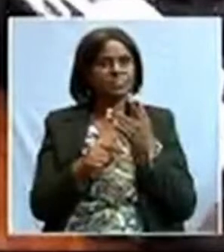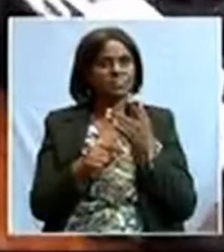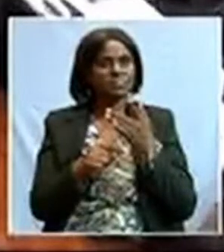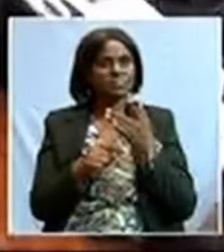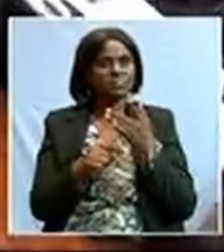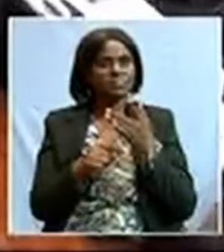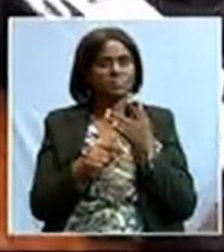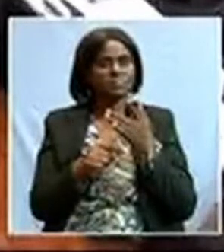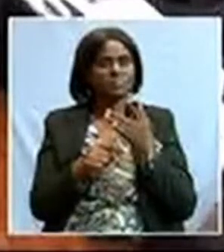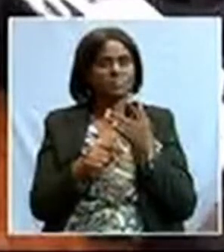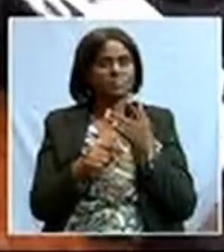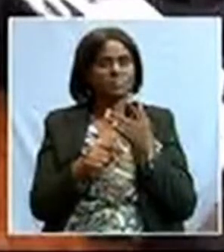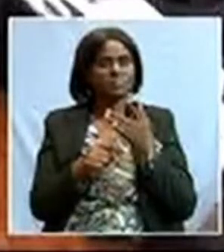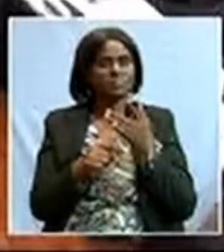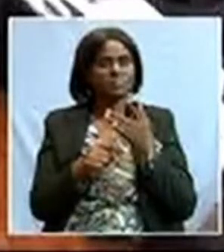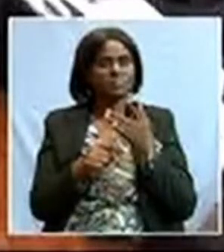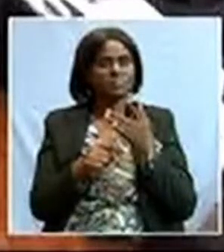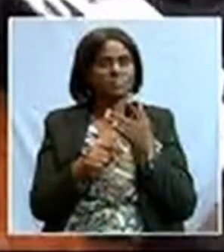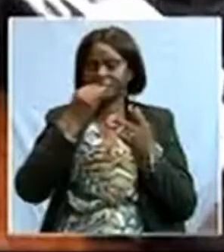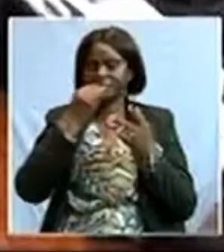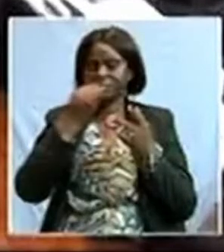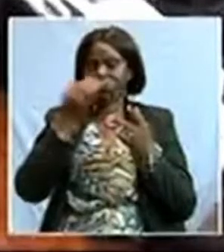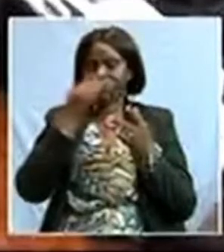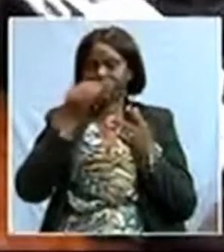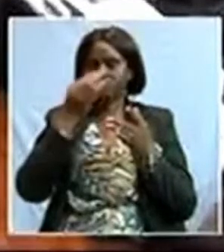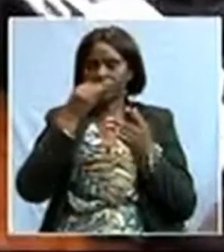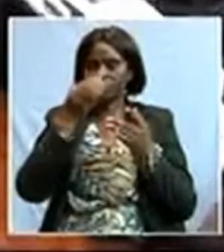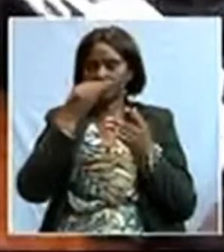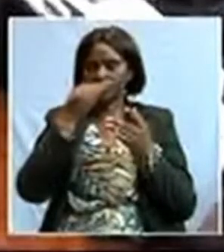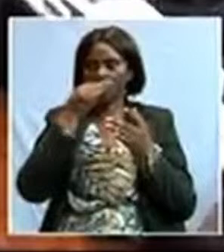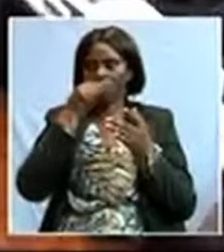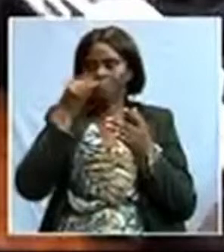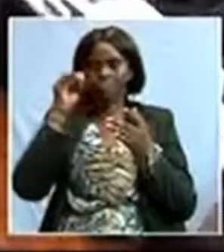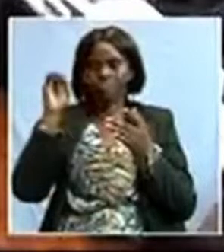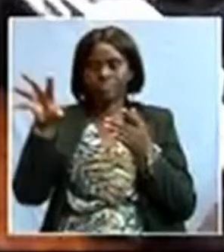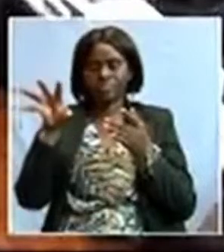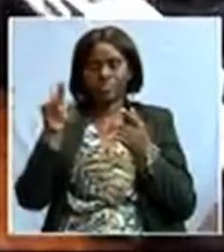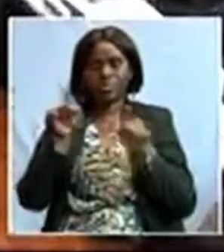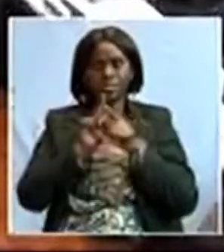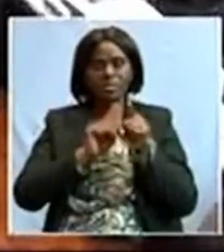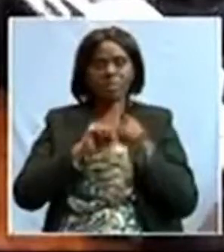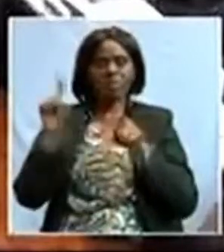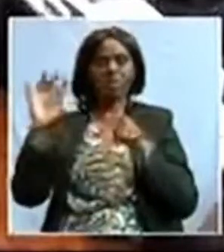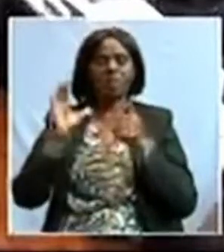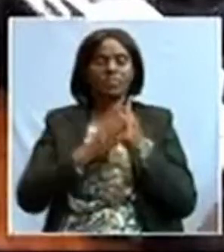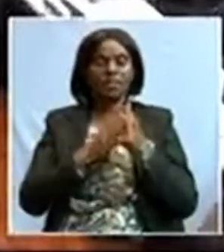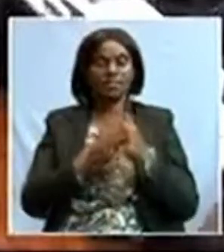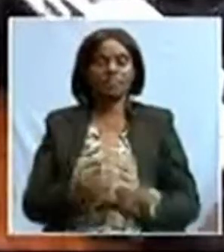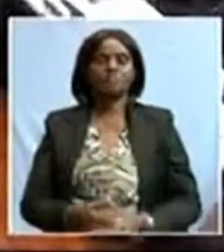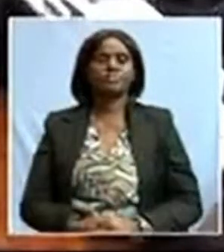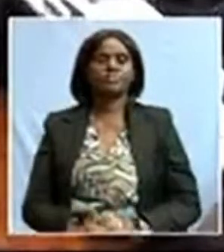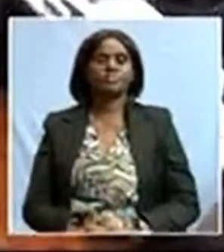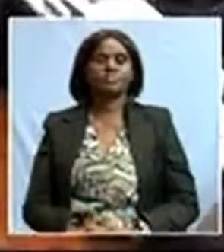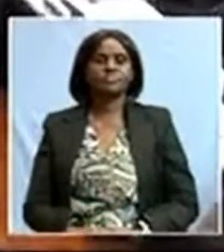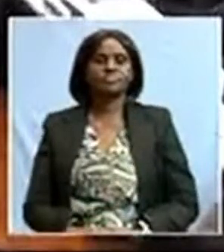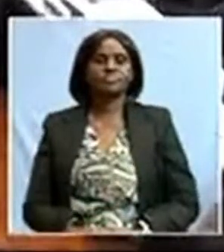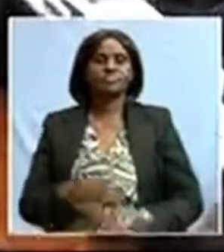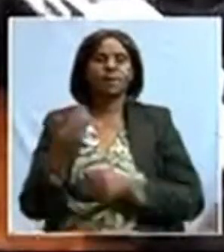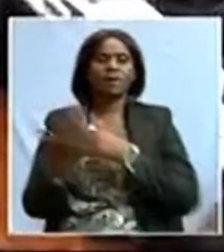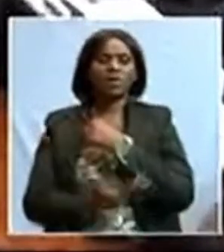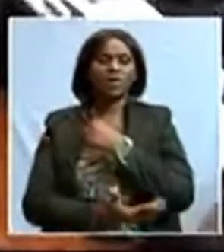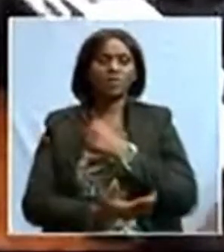we don't chew. Go out and remove the bubble gum and come back. Thank you, Chair. You're